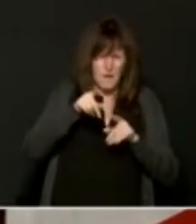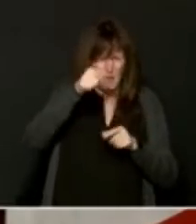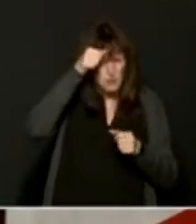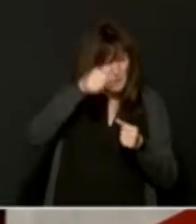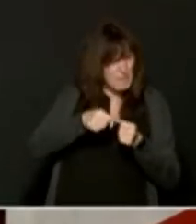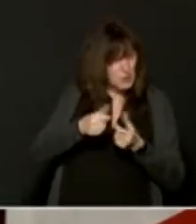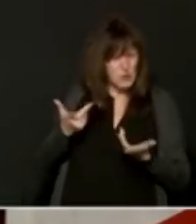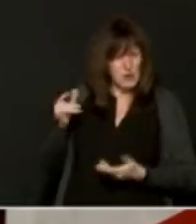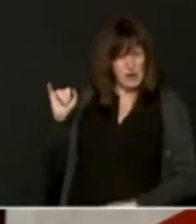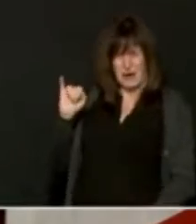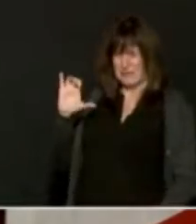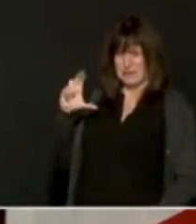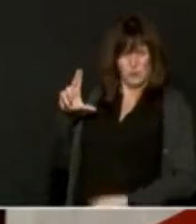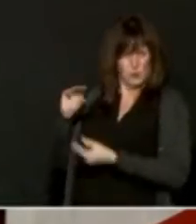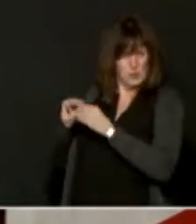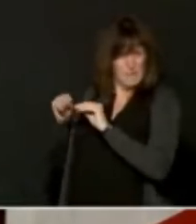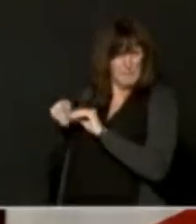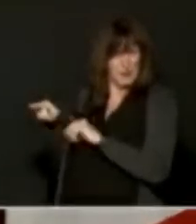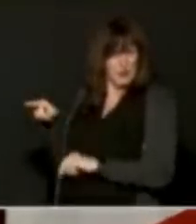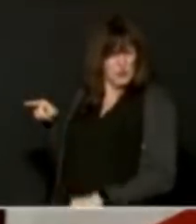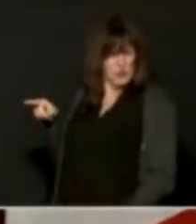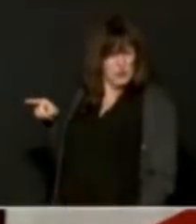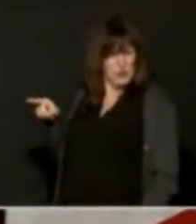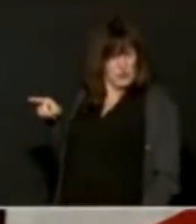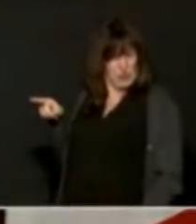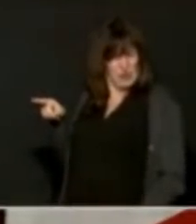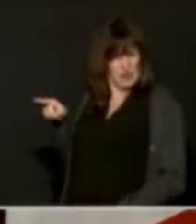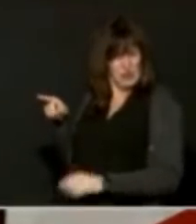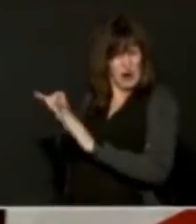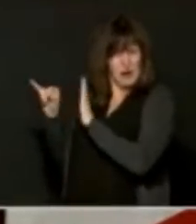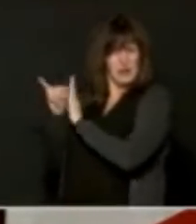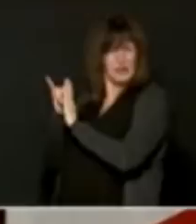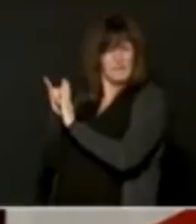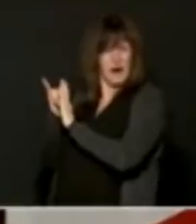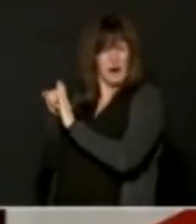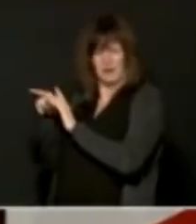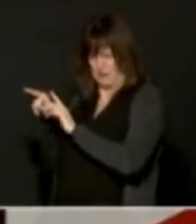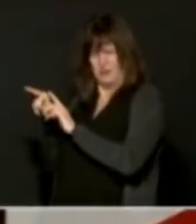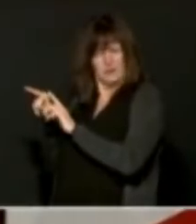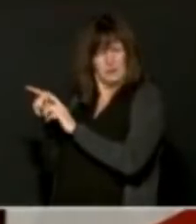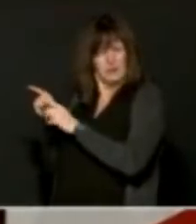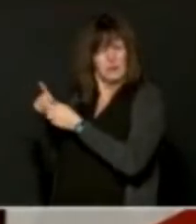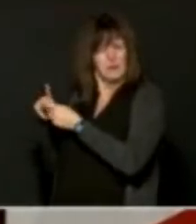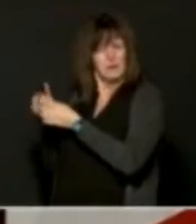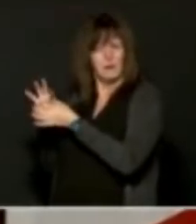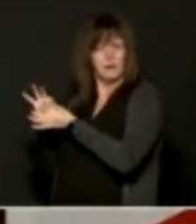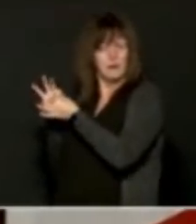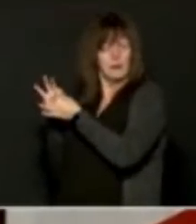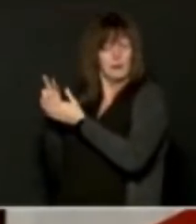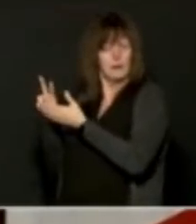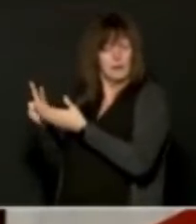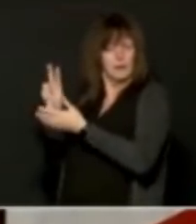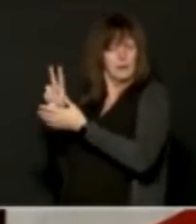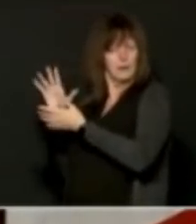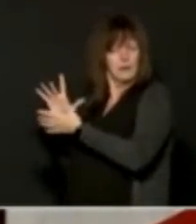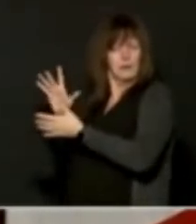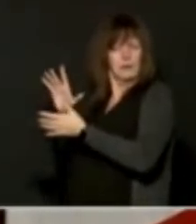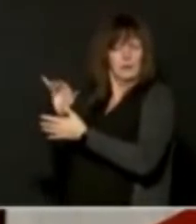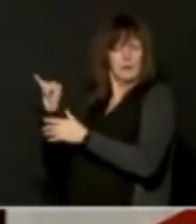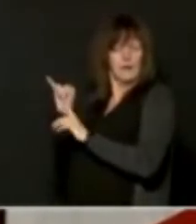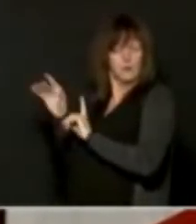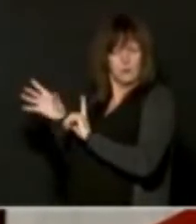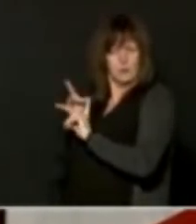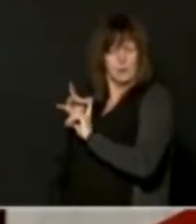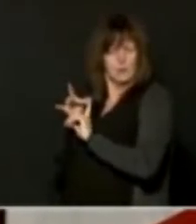is a late indicator. So when you become infected, it takes a while till obviously till you become symptomatic, and then it